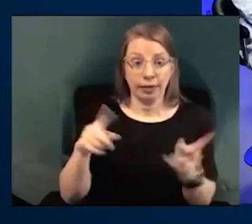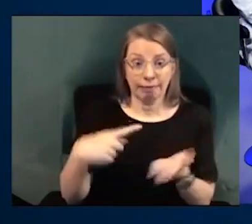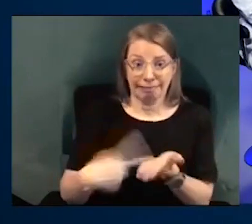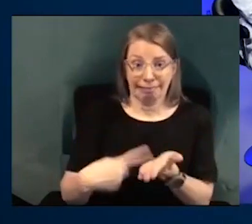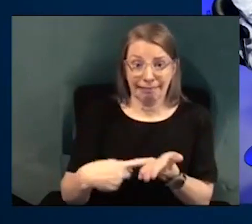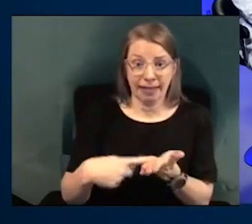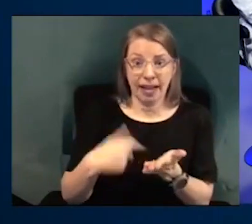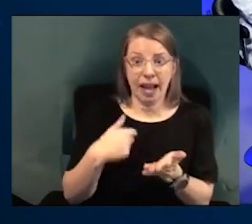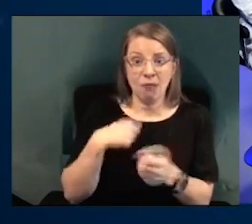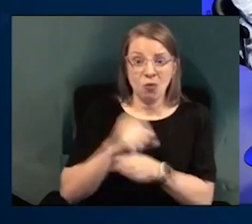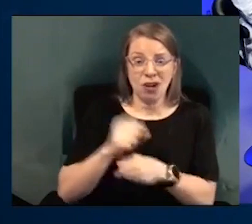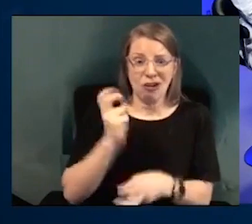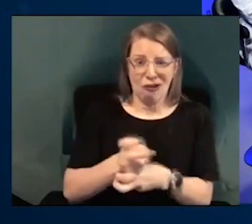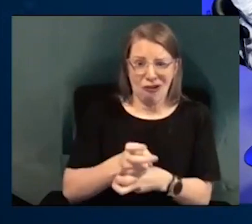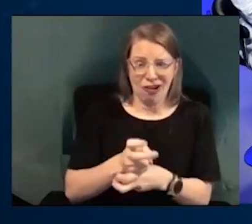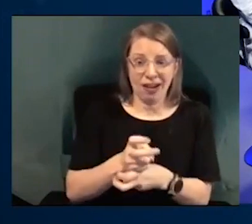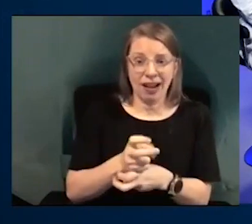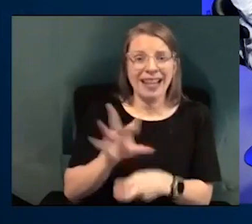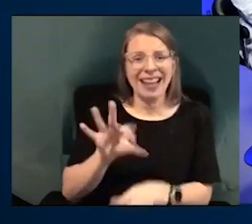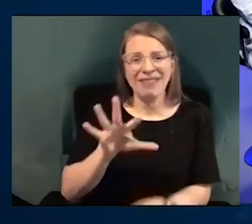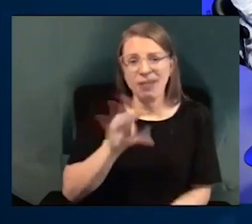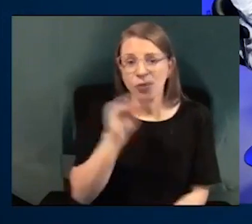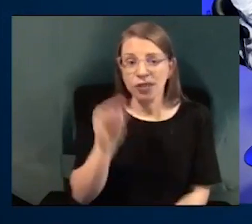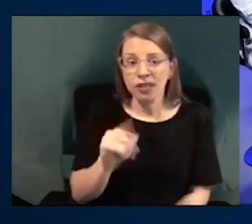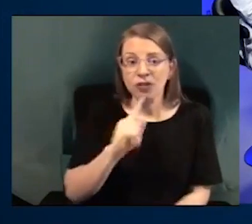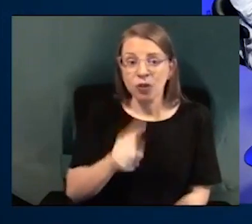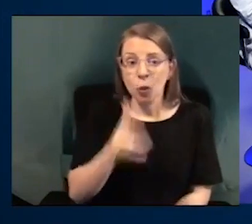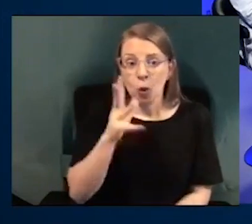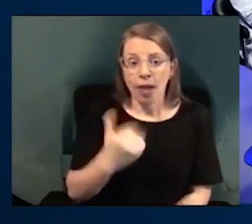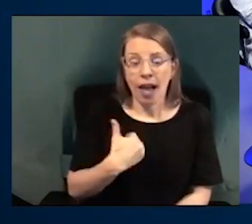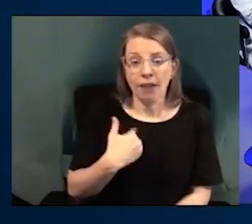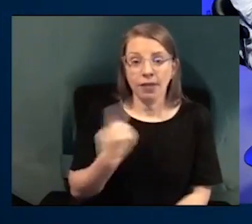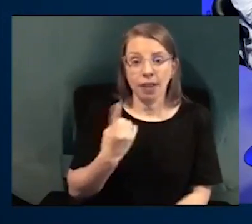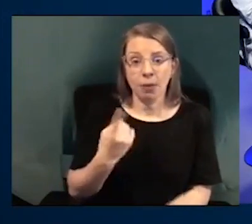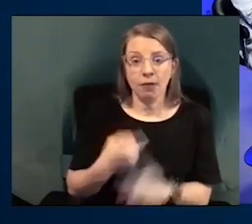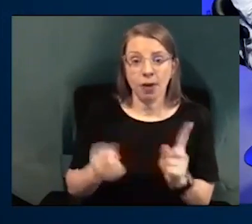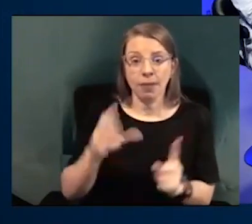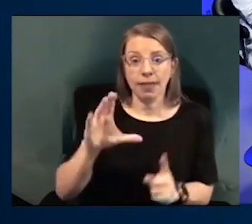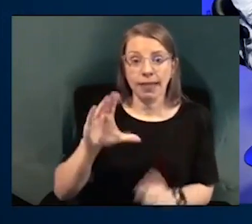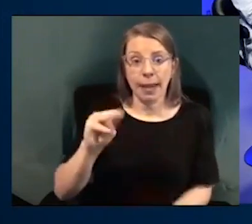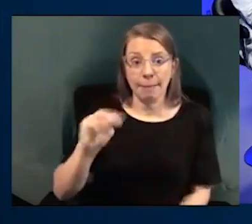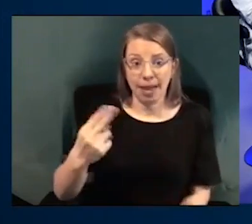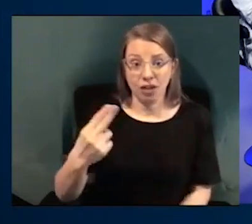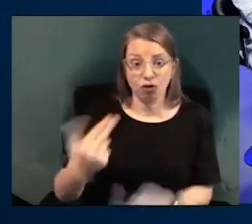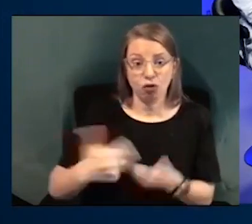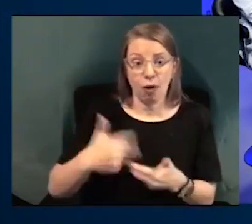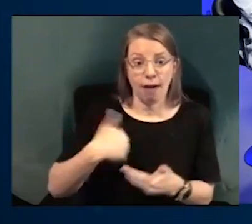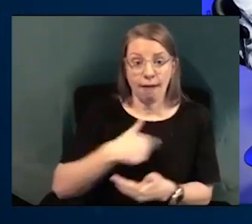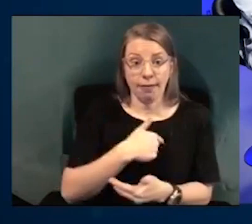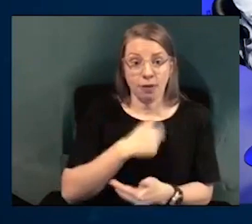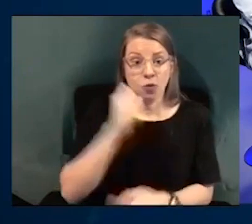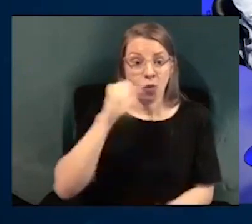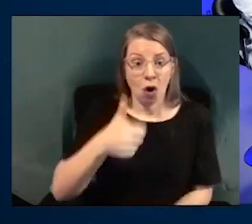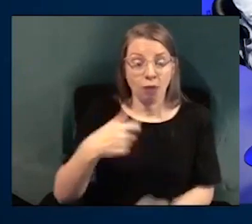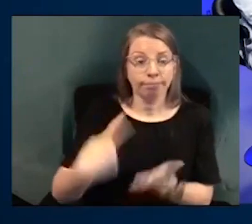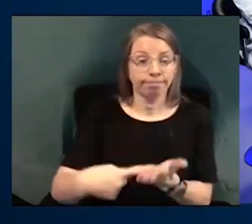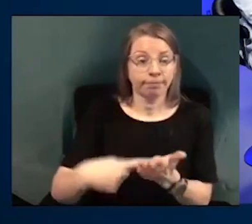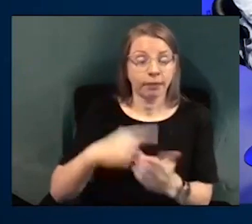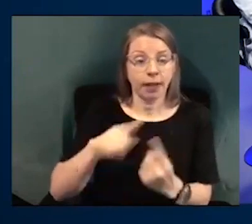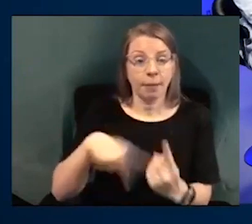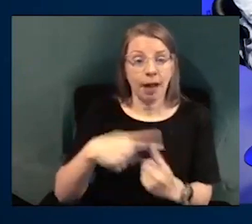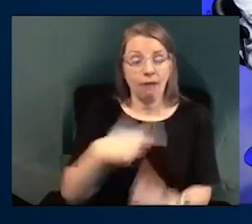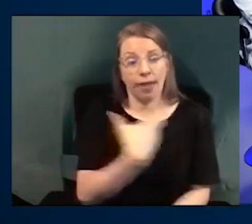about 95% sure I'm going to have someone from Children's Mercy join us tomorrow to talk about vaccines and kids.